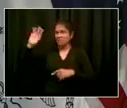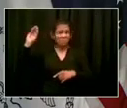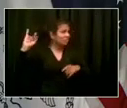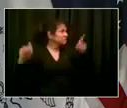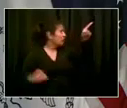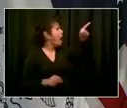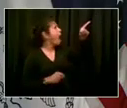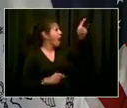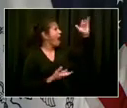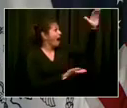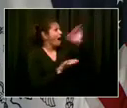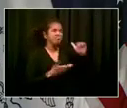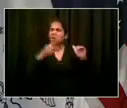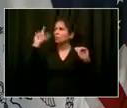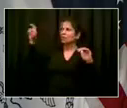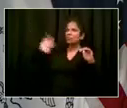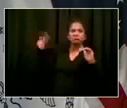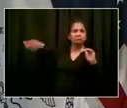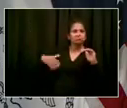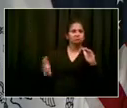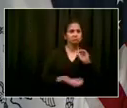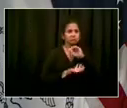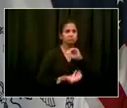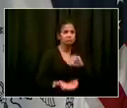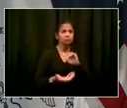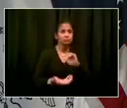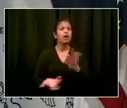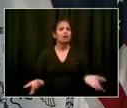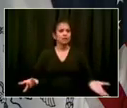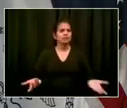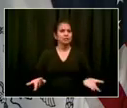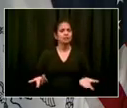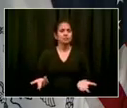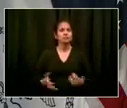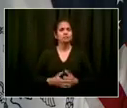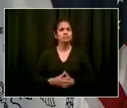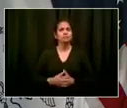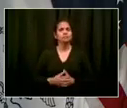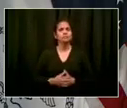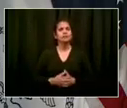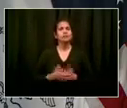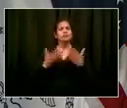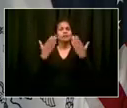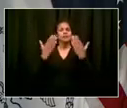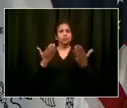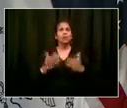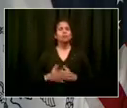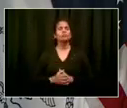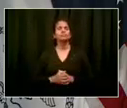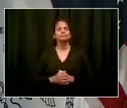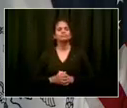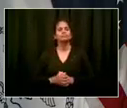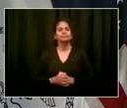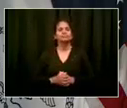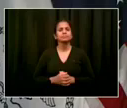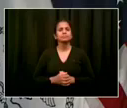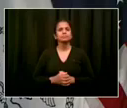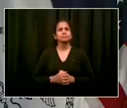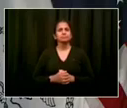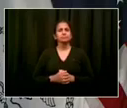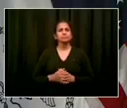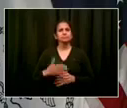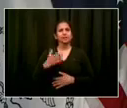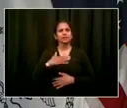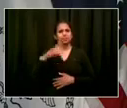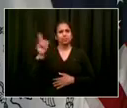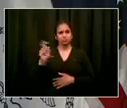Hey, good morning, Mr. Mayor. I just wanted to go back to something you said about indoor dining. You said about an hour after your